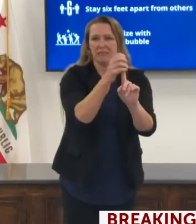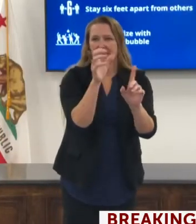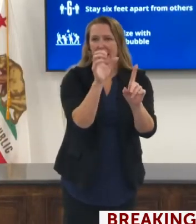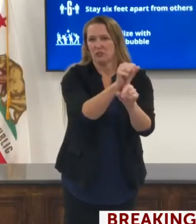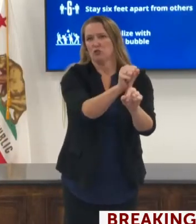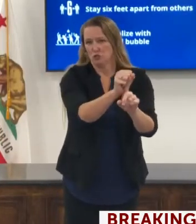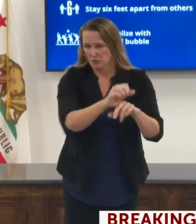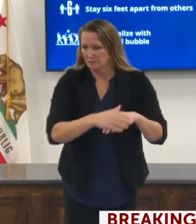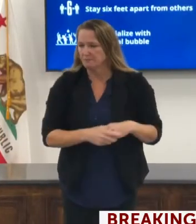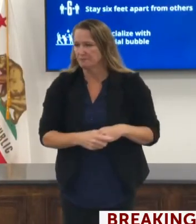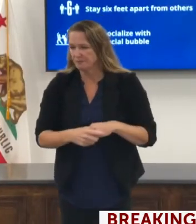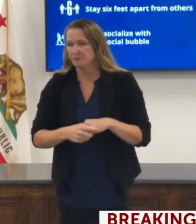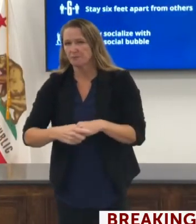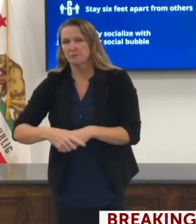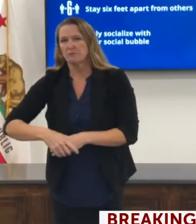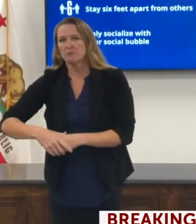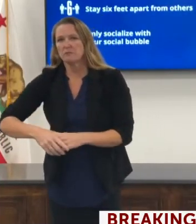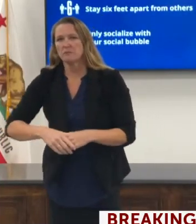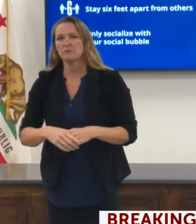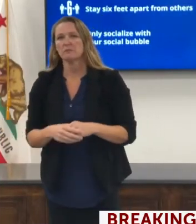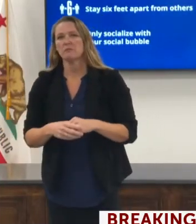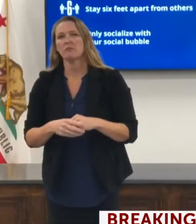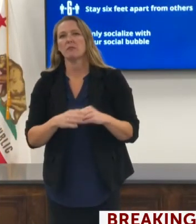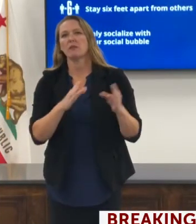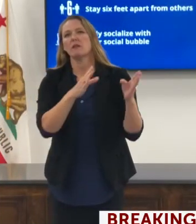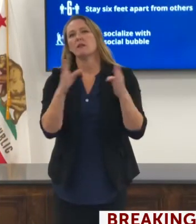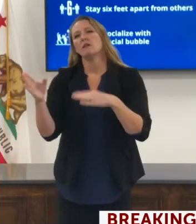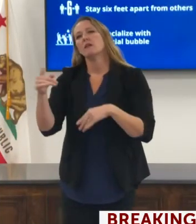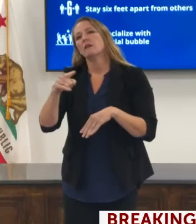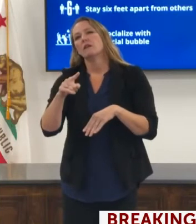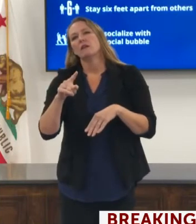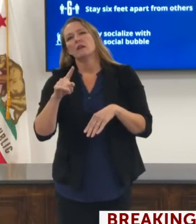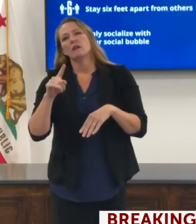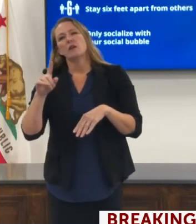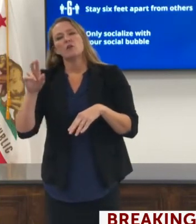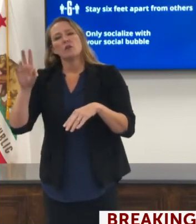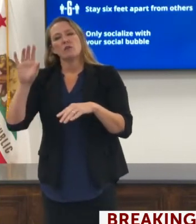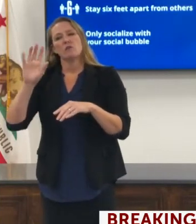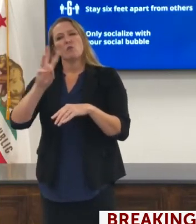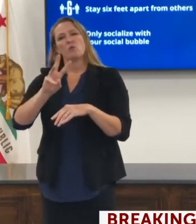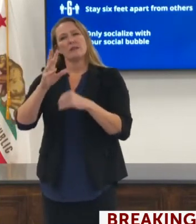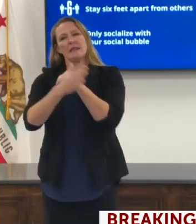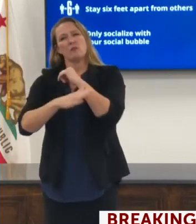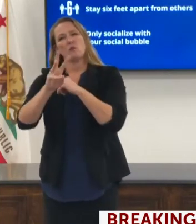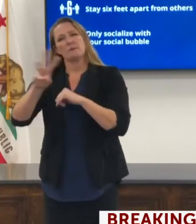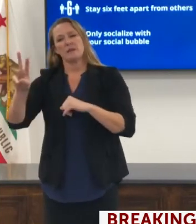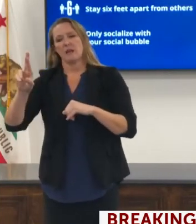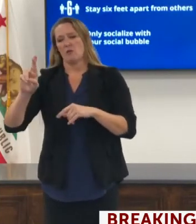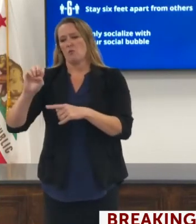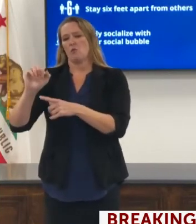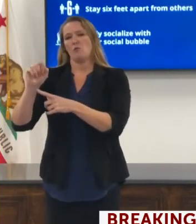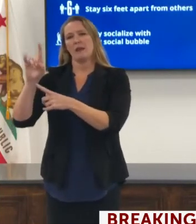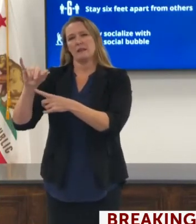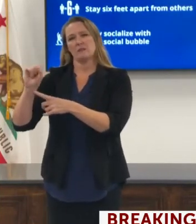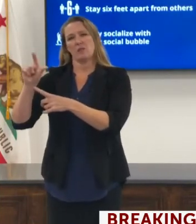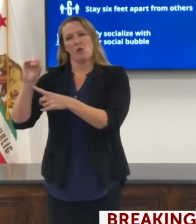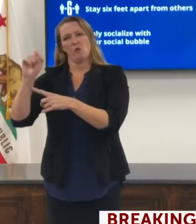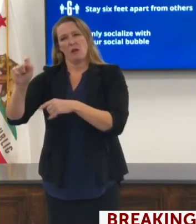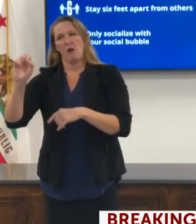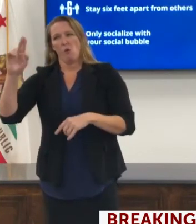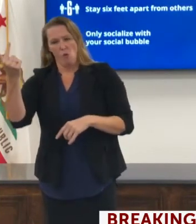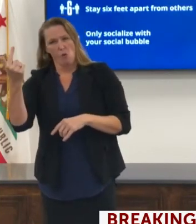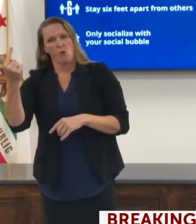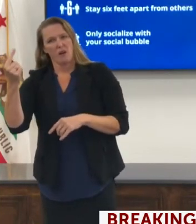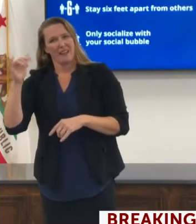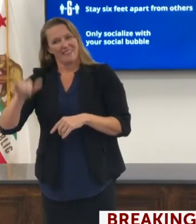equity metric, you know, the website readyslow.org has evolved over the months, and a lot of people like to look at